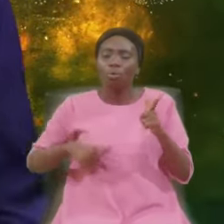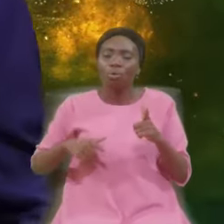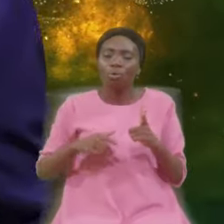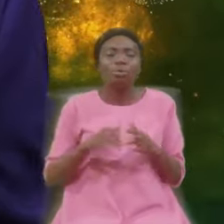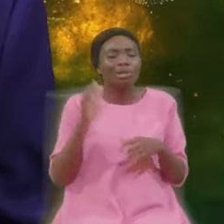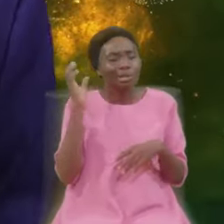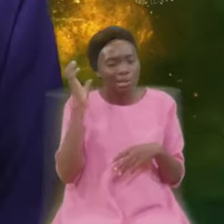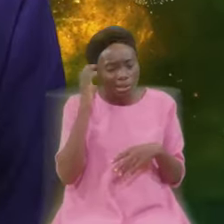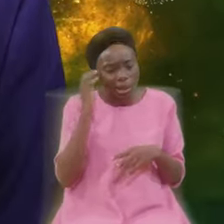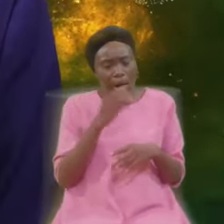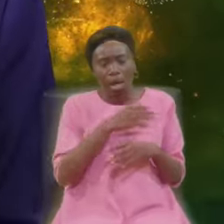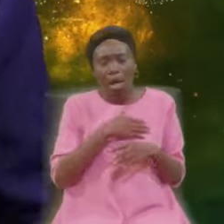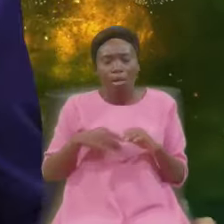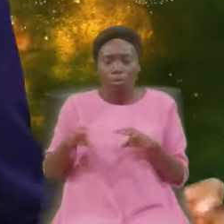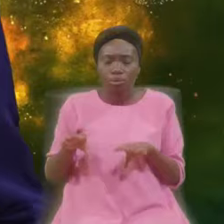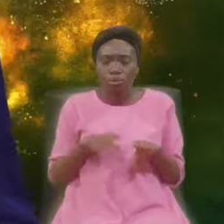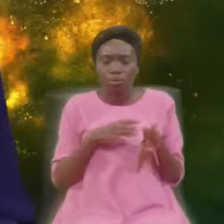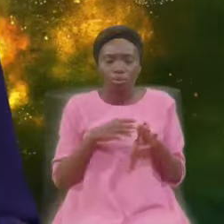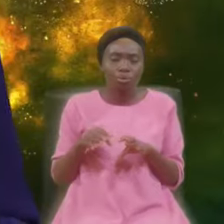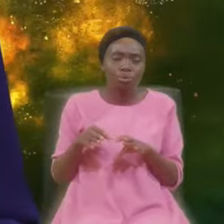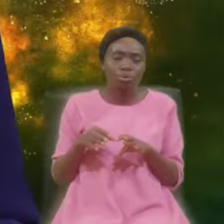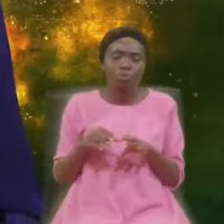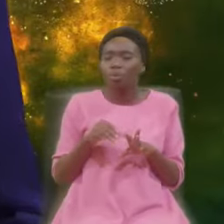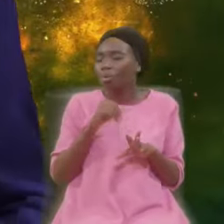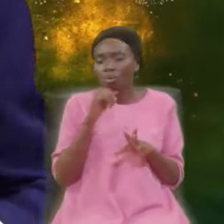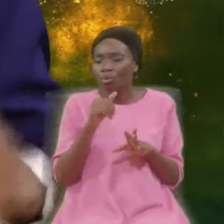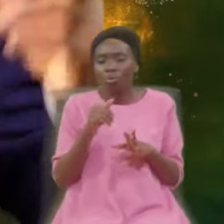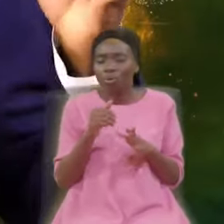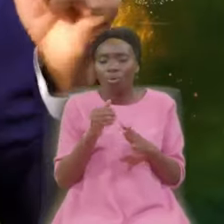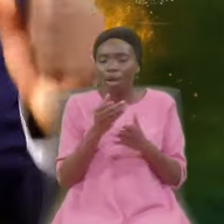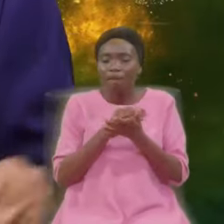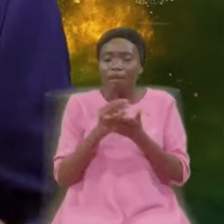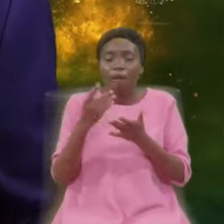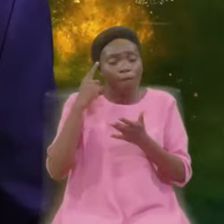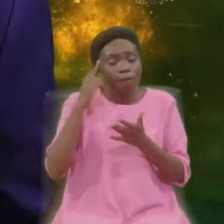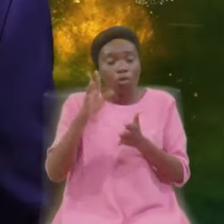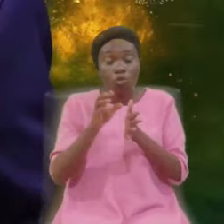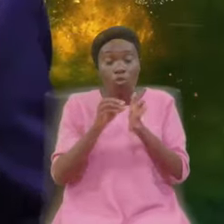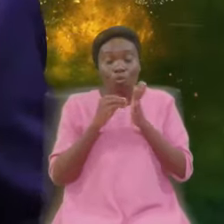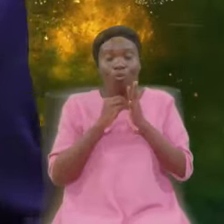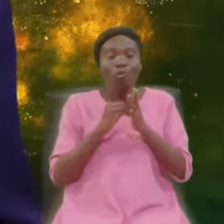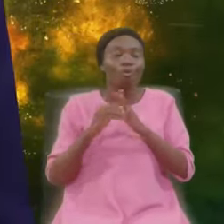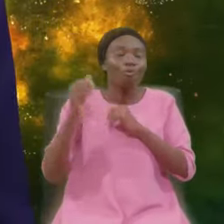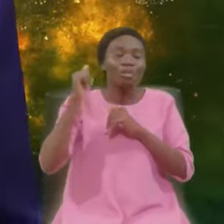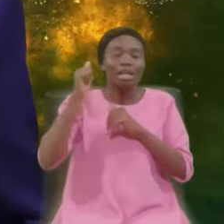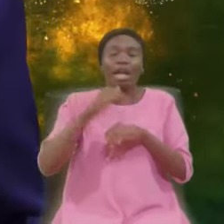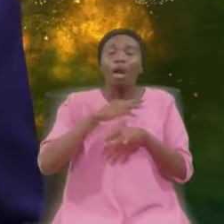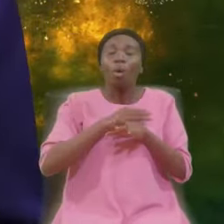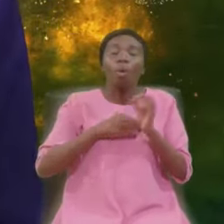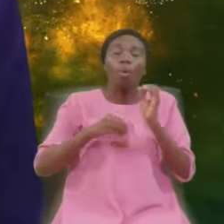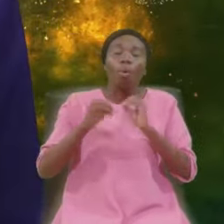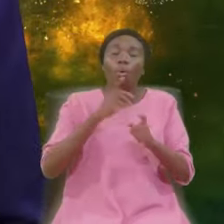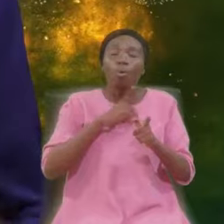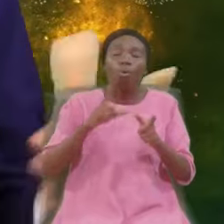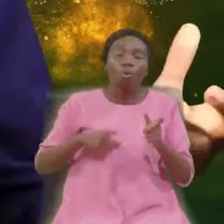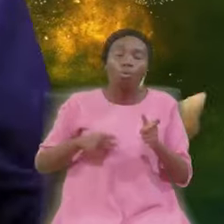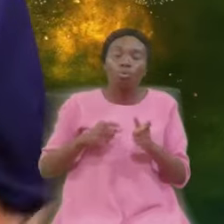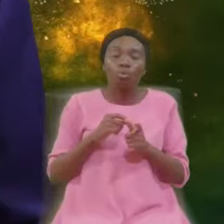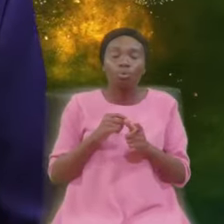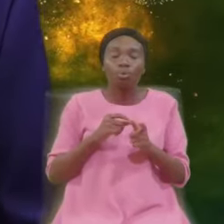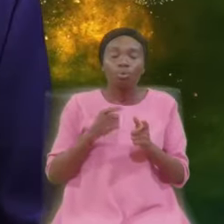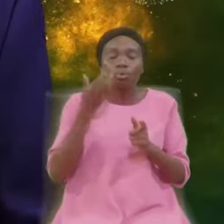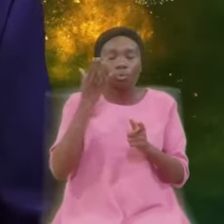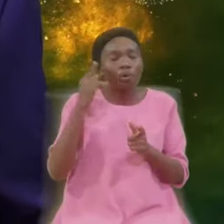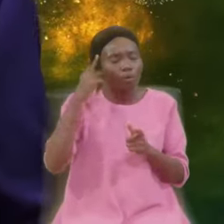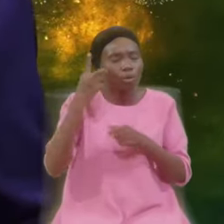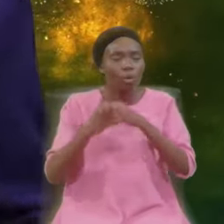hearken and do. Defer not. For thy own sake, O Lord God, for the world you have